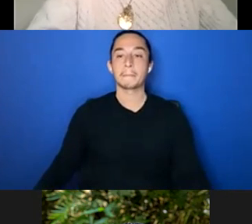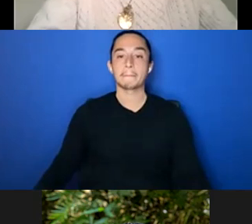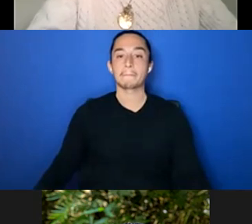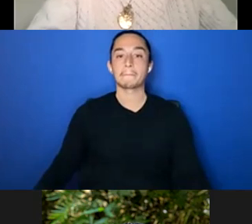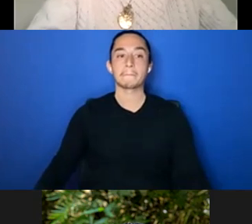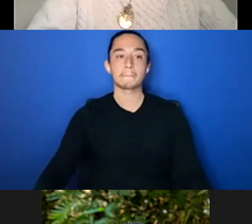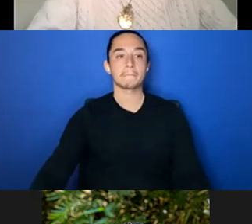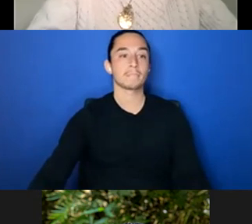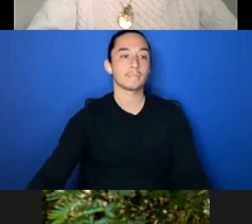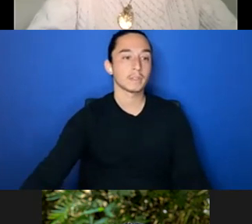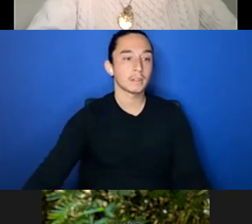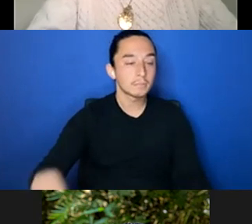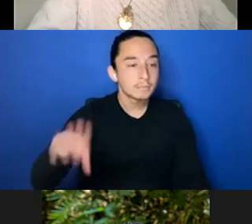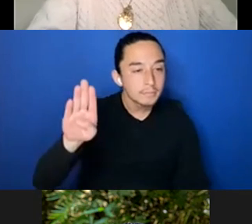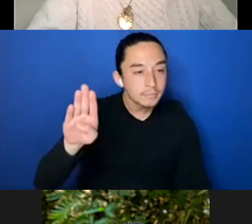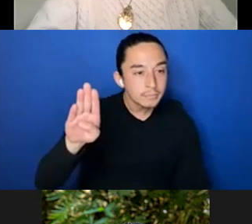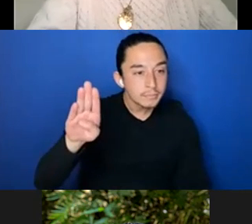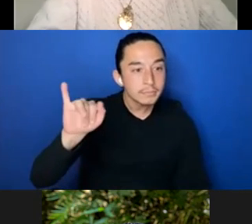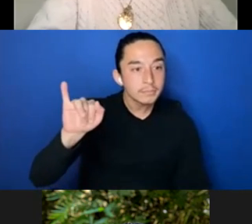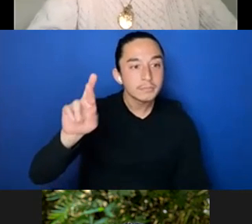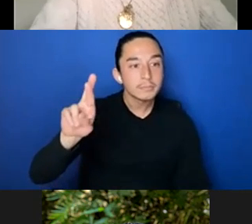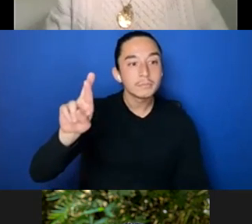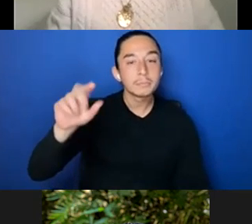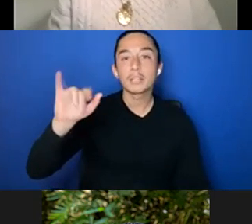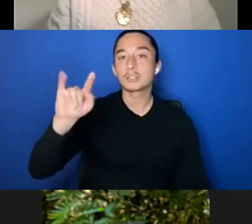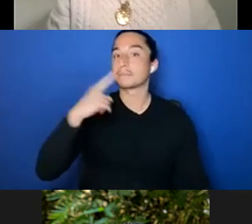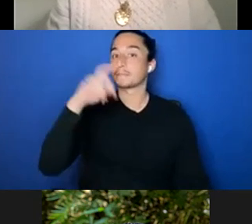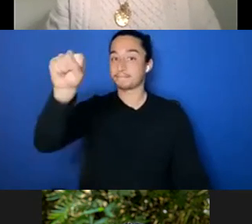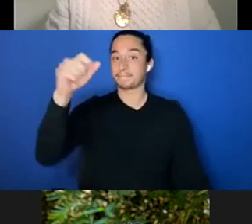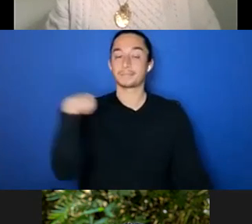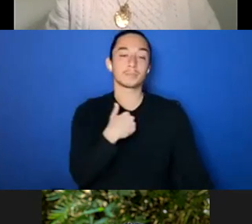Yes, we did actually have a few questions that were sent in by email.